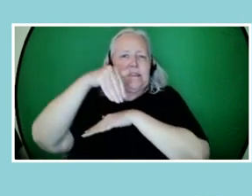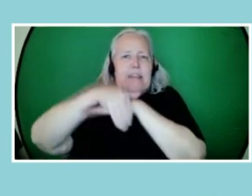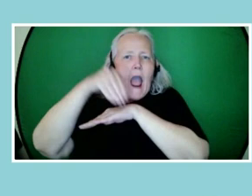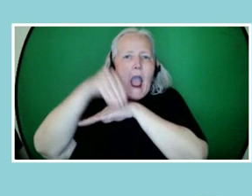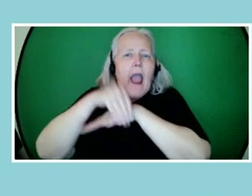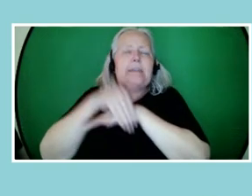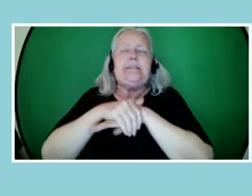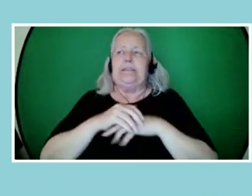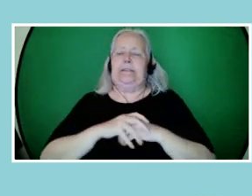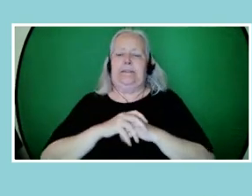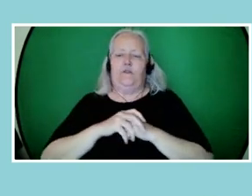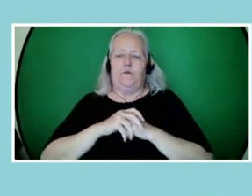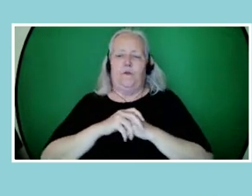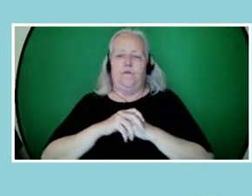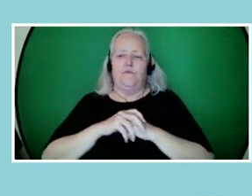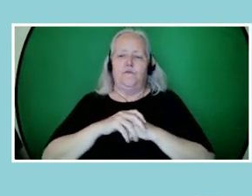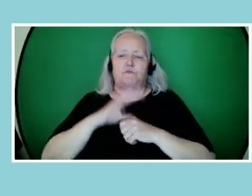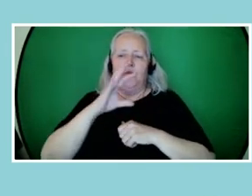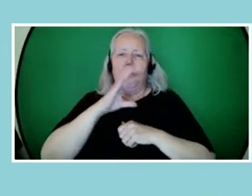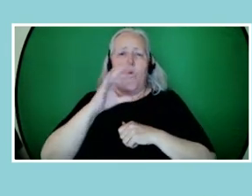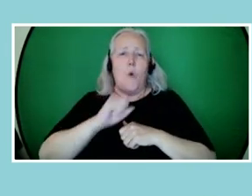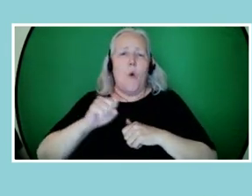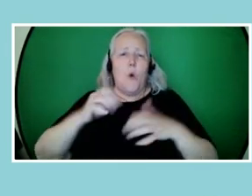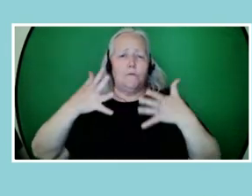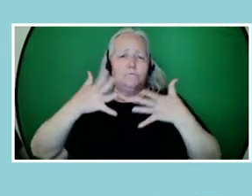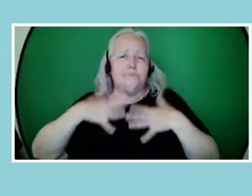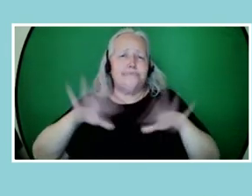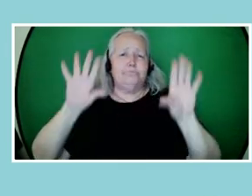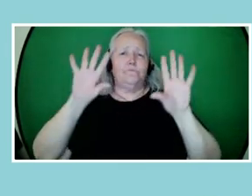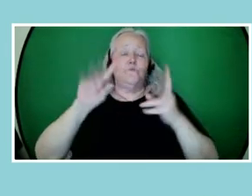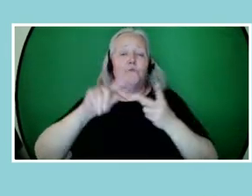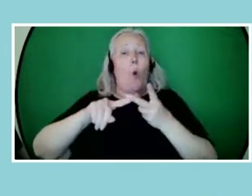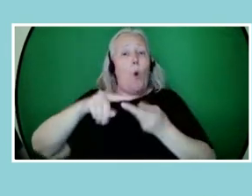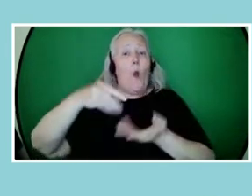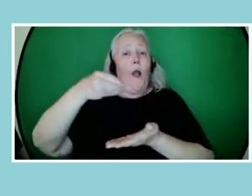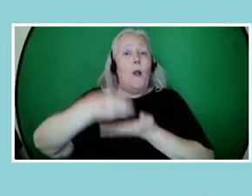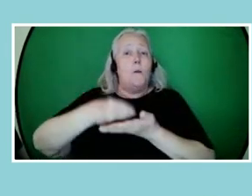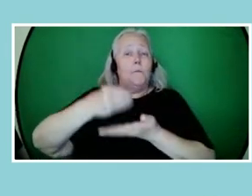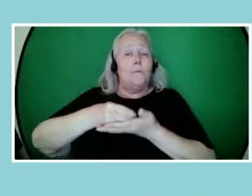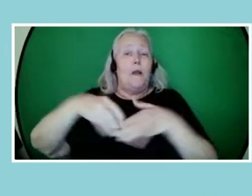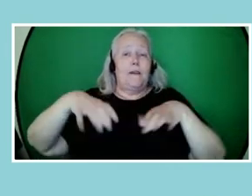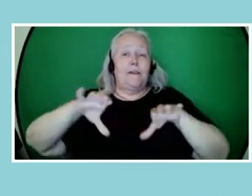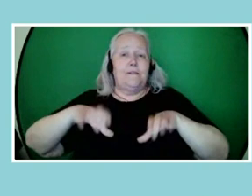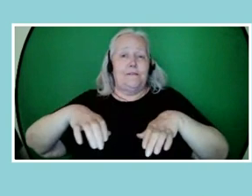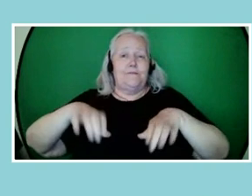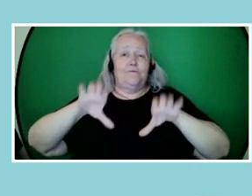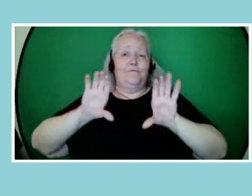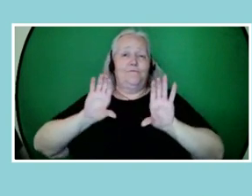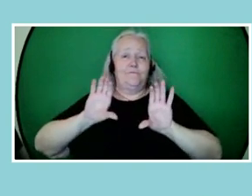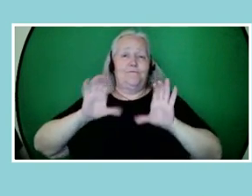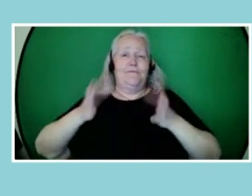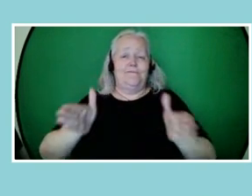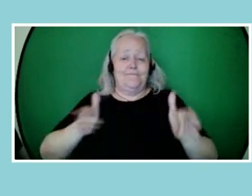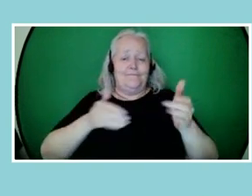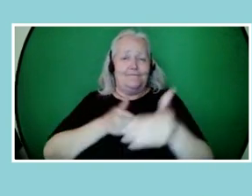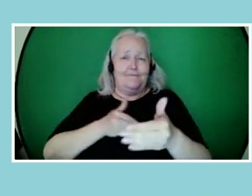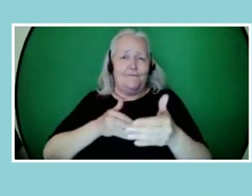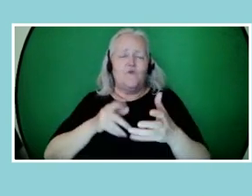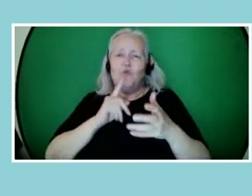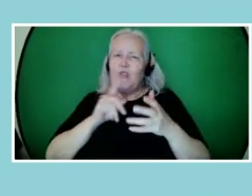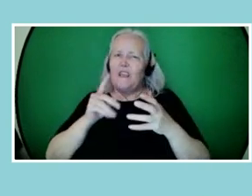there was like an old gown, a treasure chest. Okay, lots happening in that